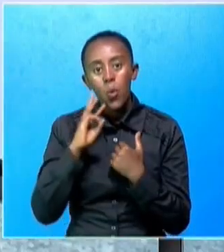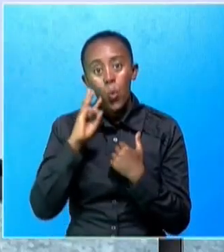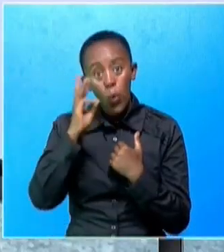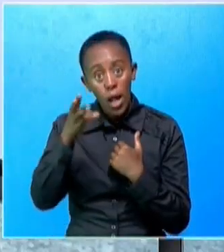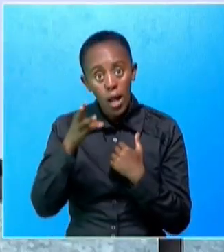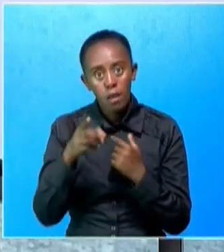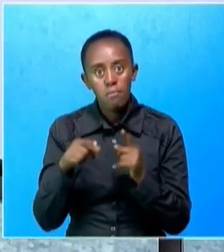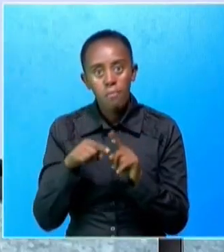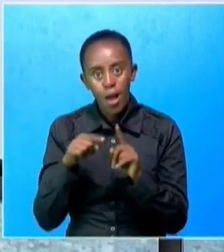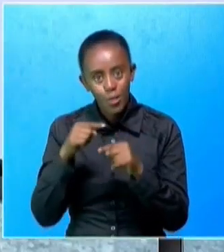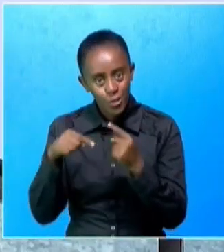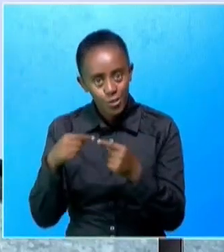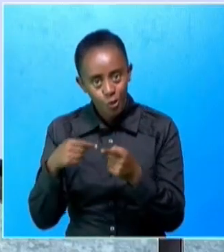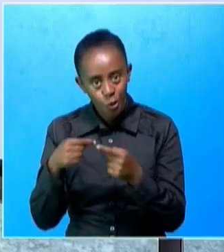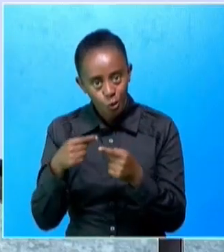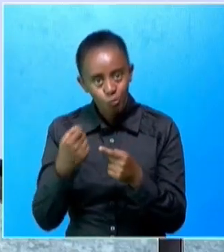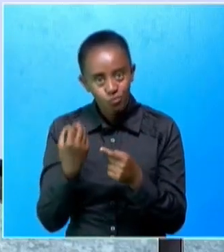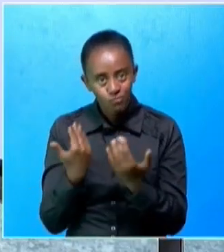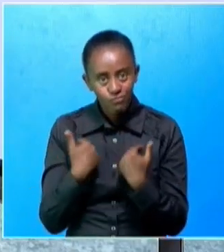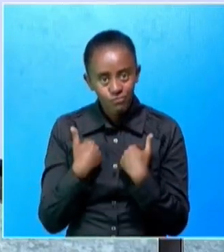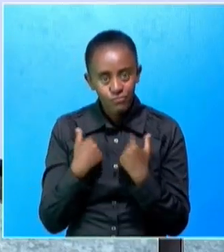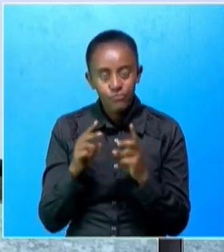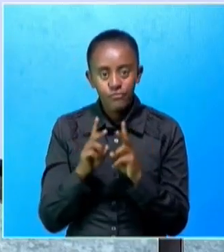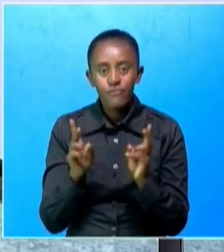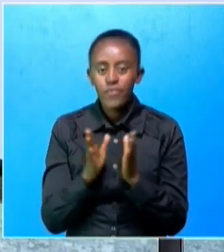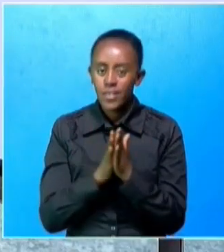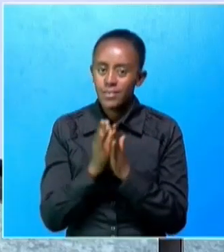good. Very interesting one.